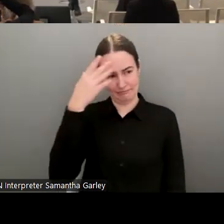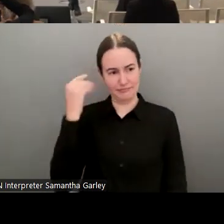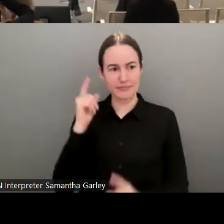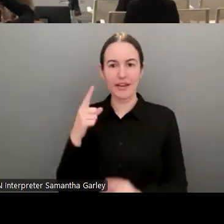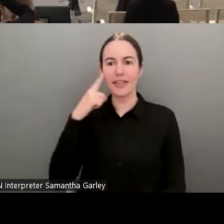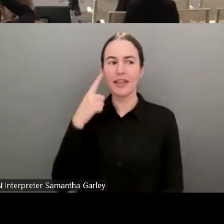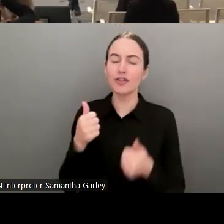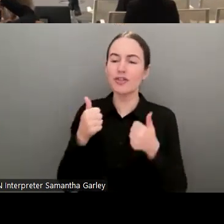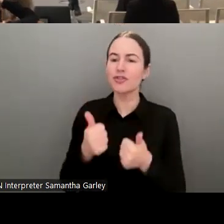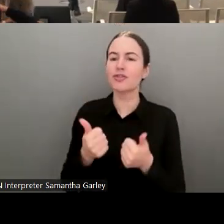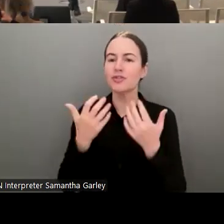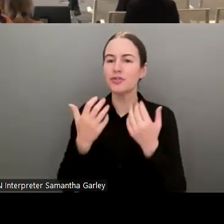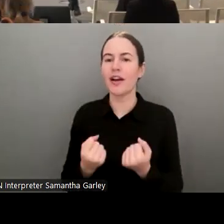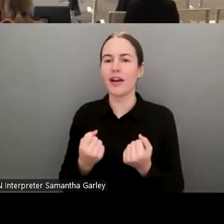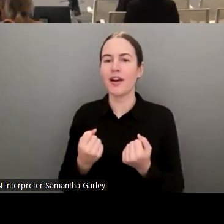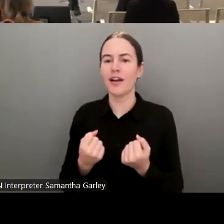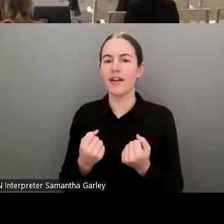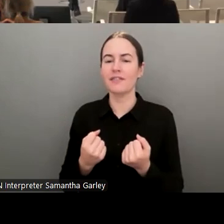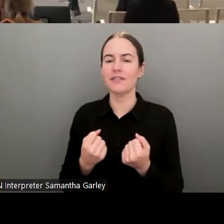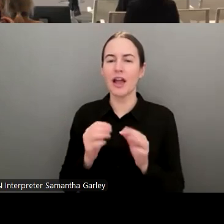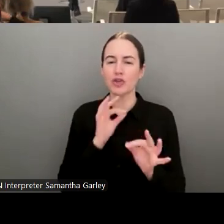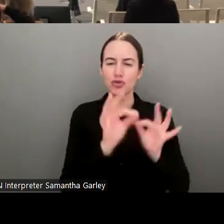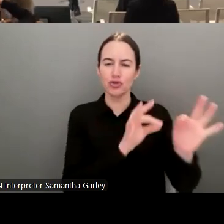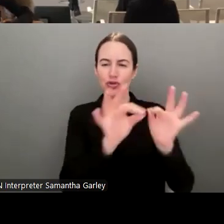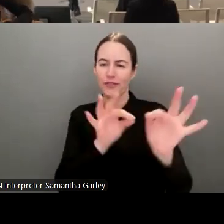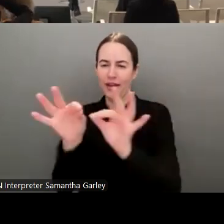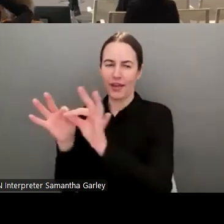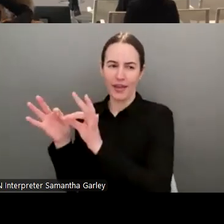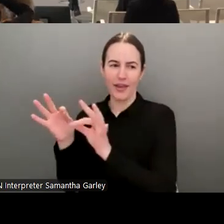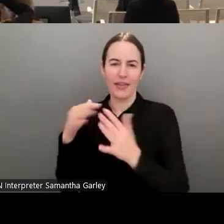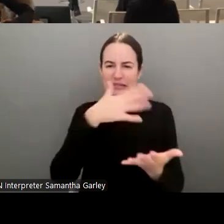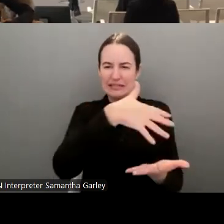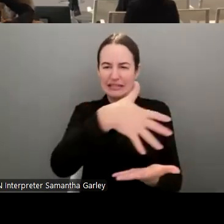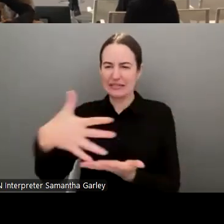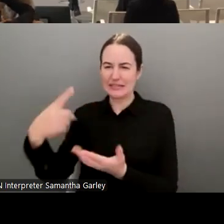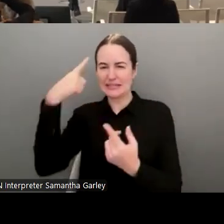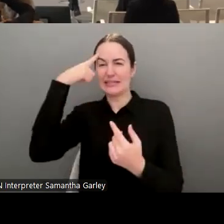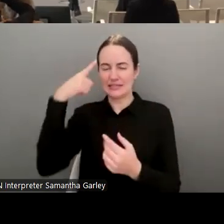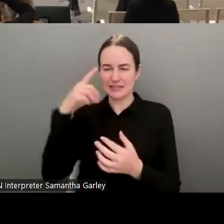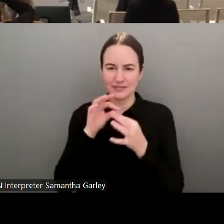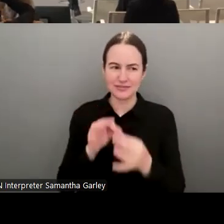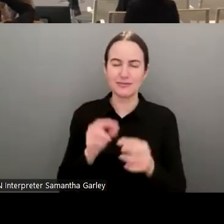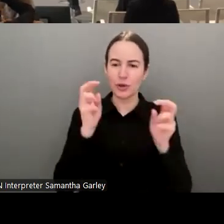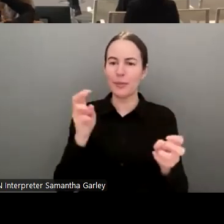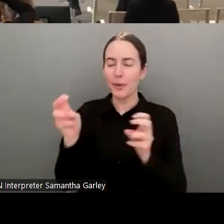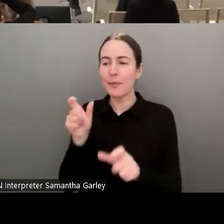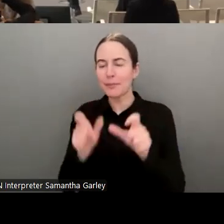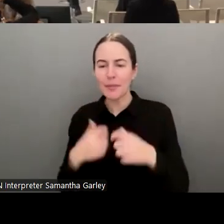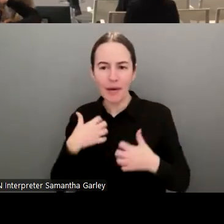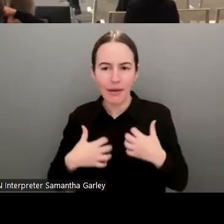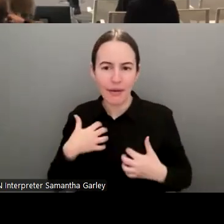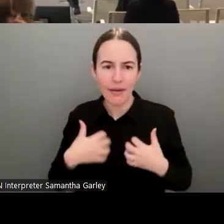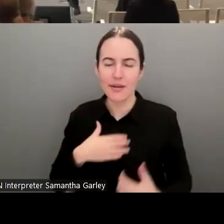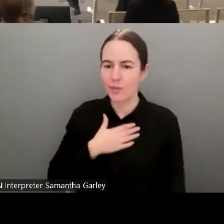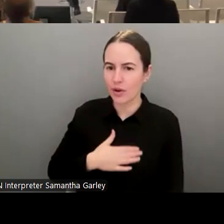idea to have a member survey to gather ideas on the topics. what people are interested in, to